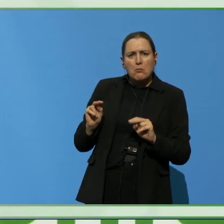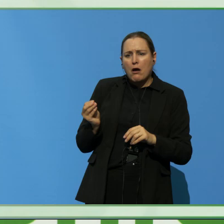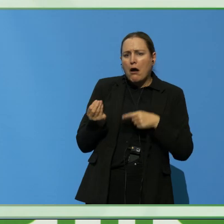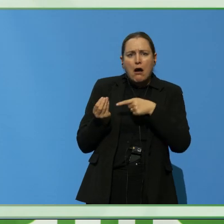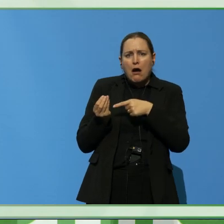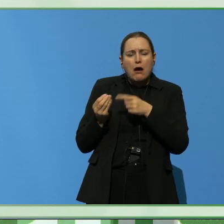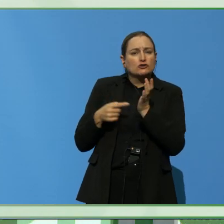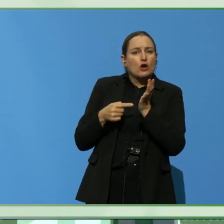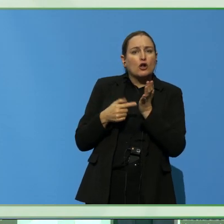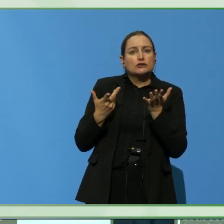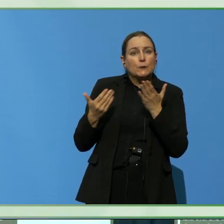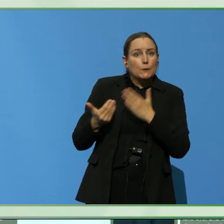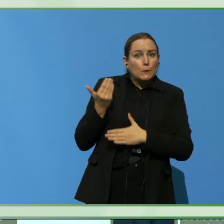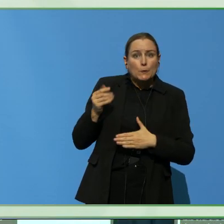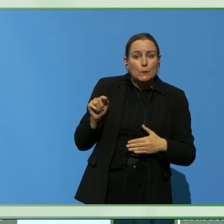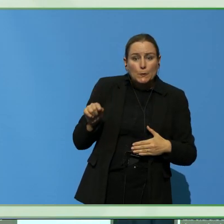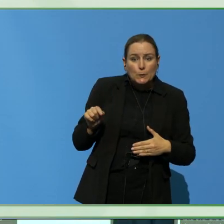breaths.